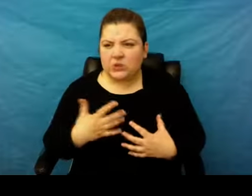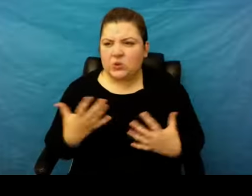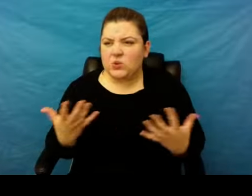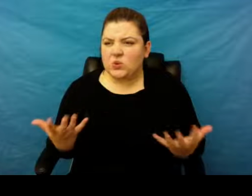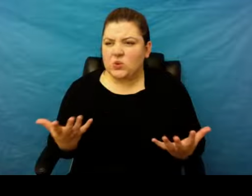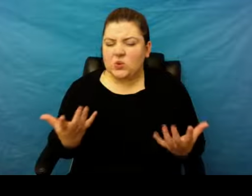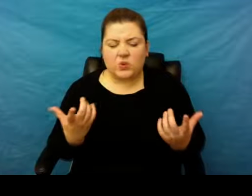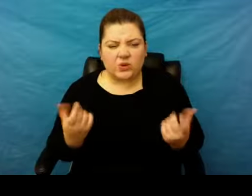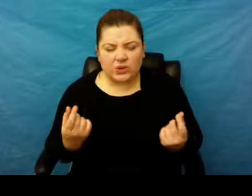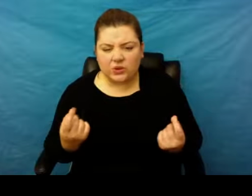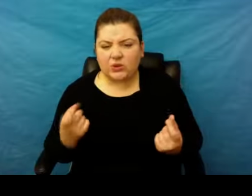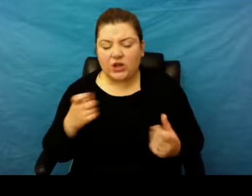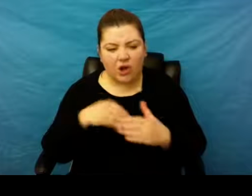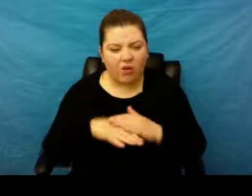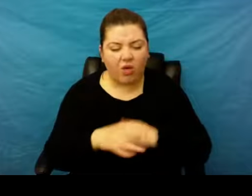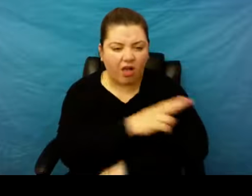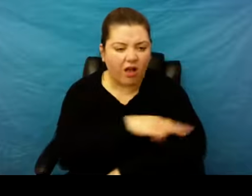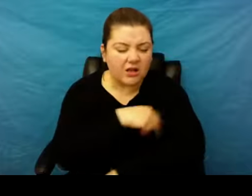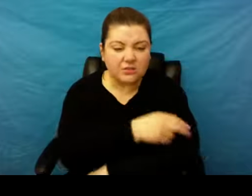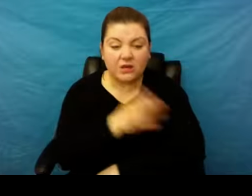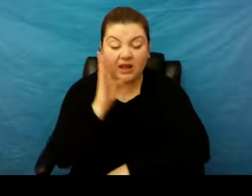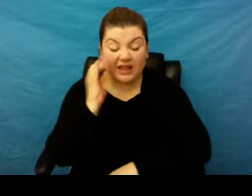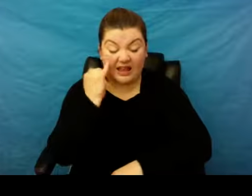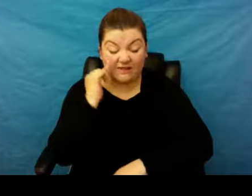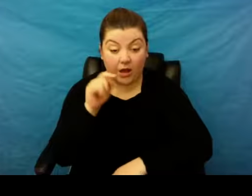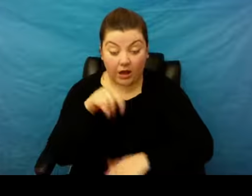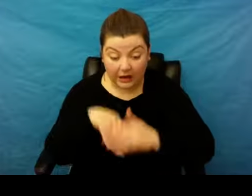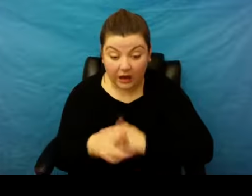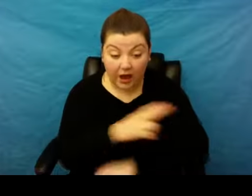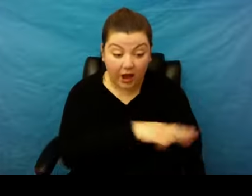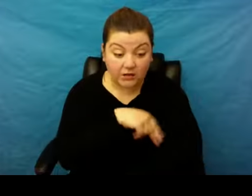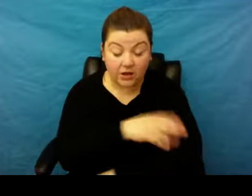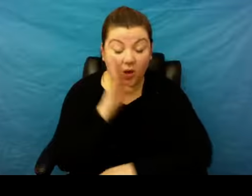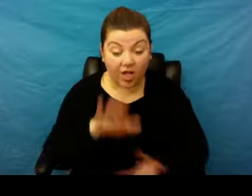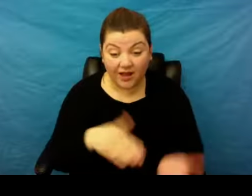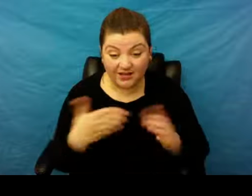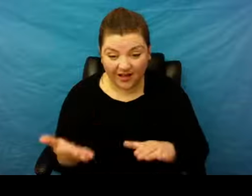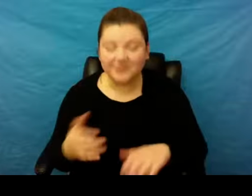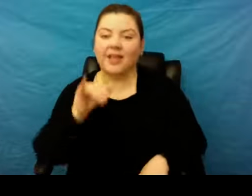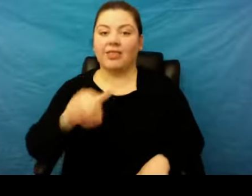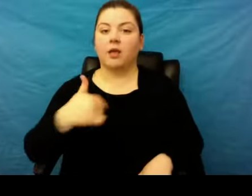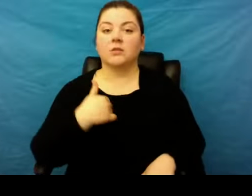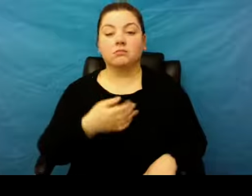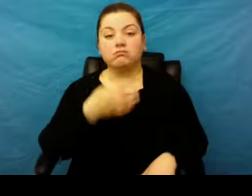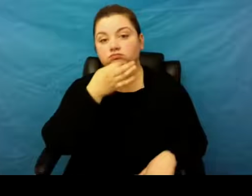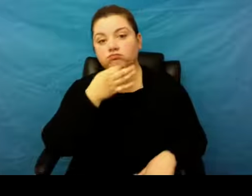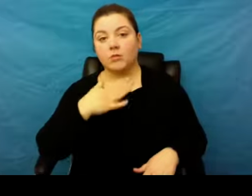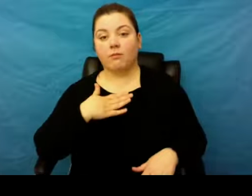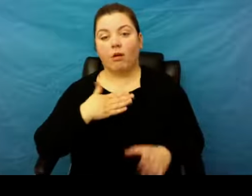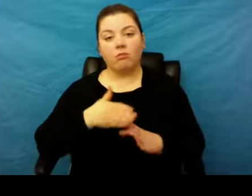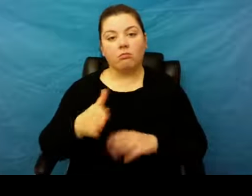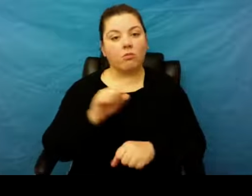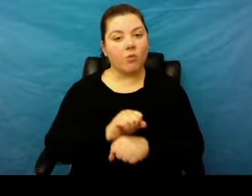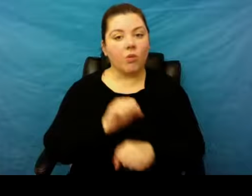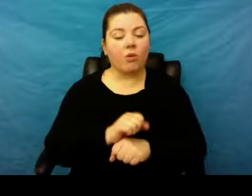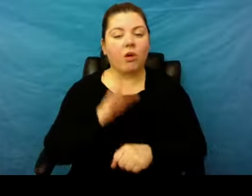to the hospital and die? This is where I'm probably the most qualified person in the country to comment on what it looks